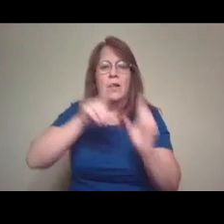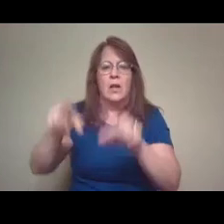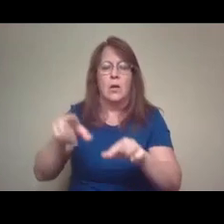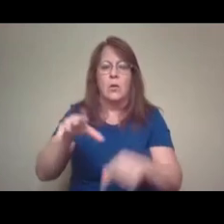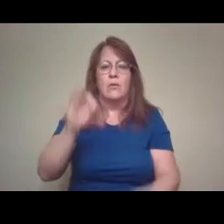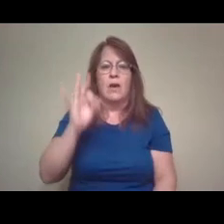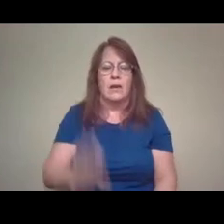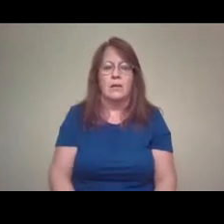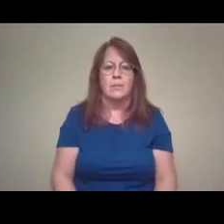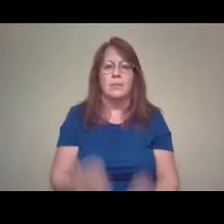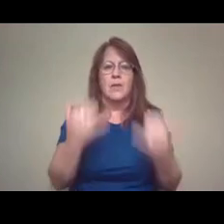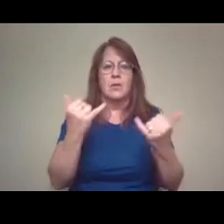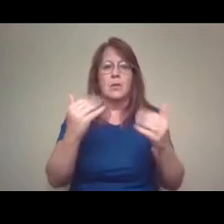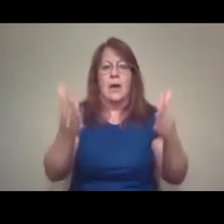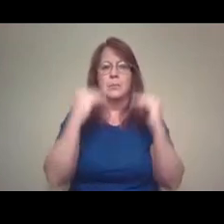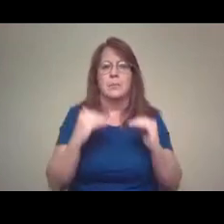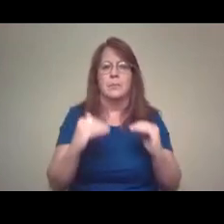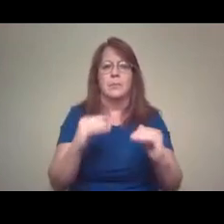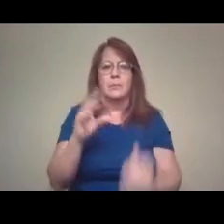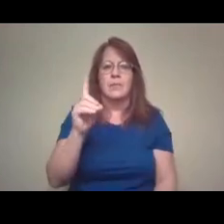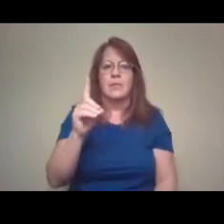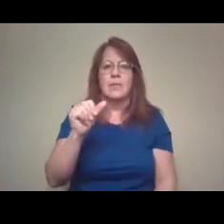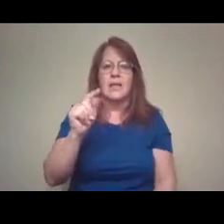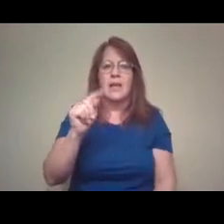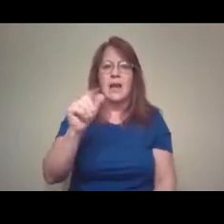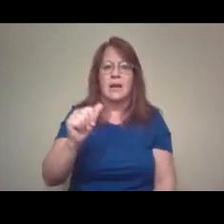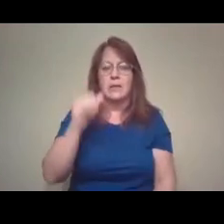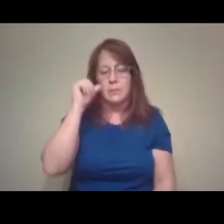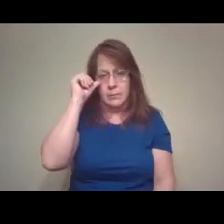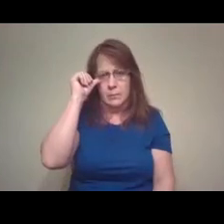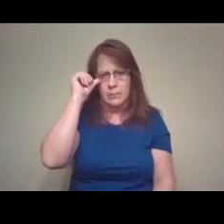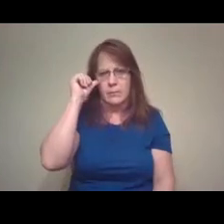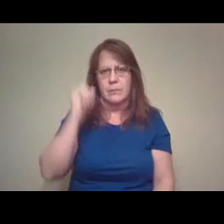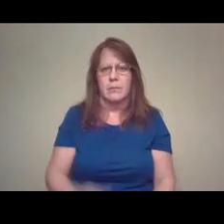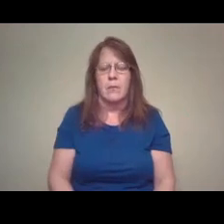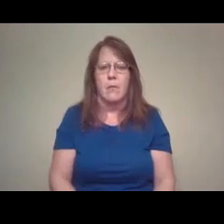All right, so now we'll be moving into the data section of this presentation. Next slide.